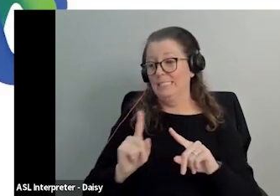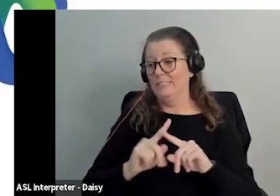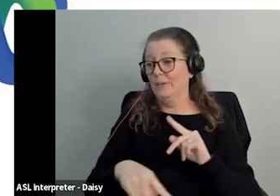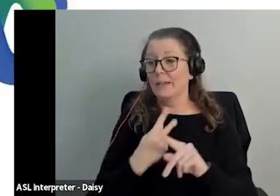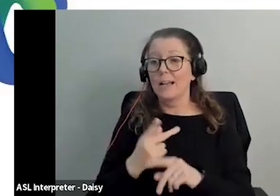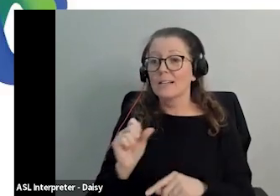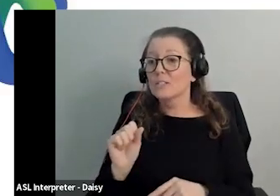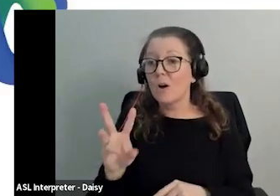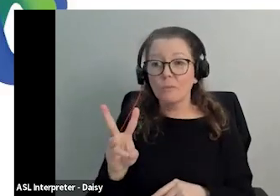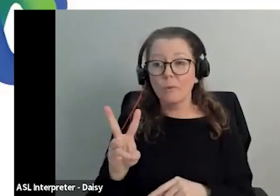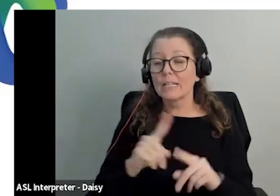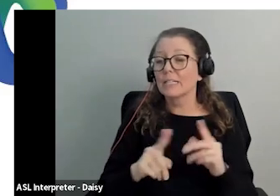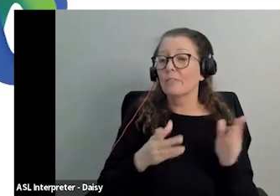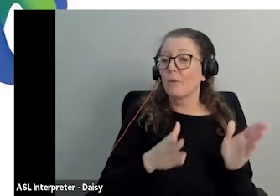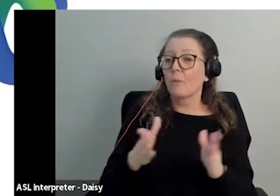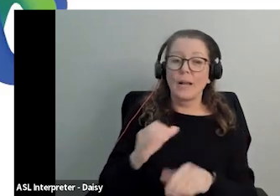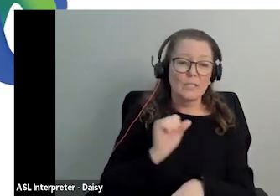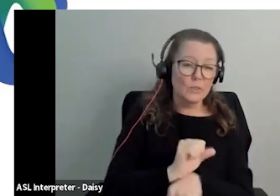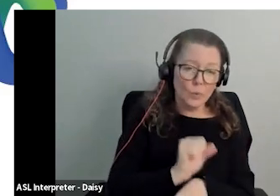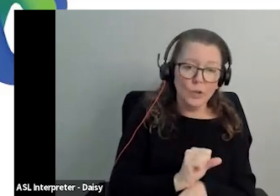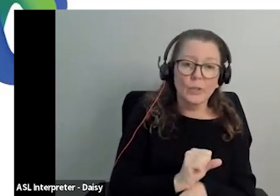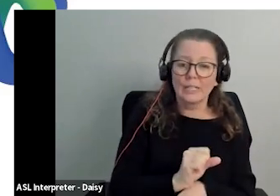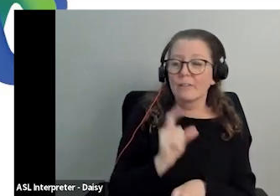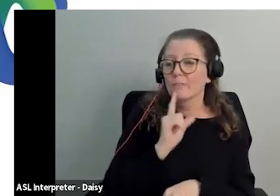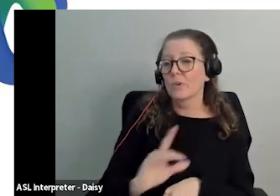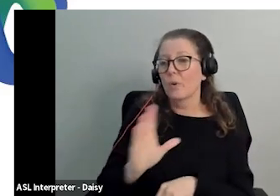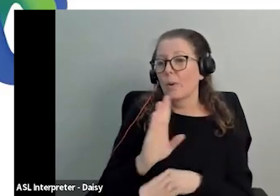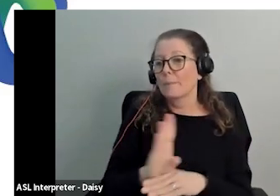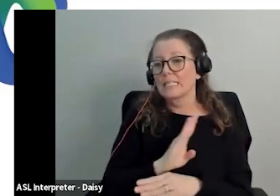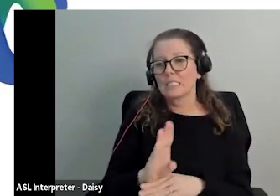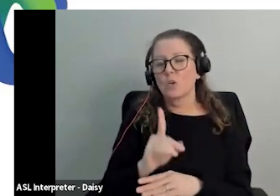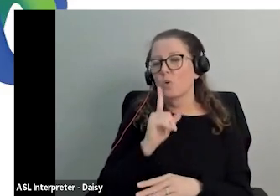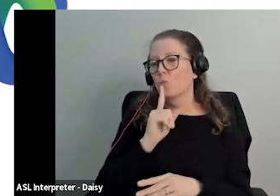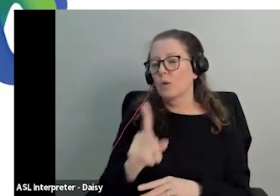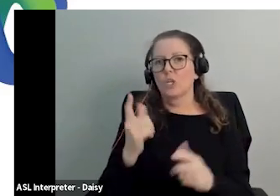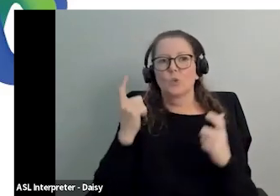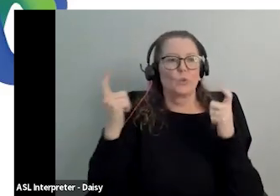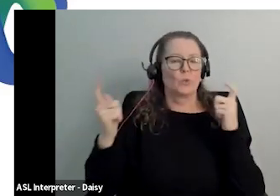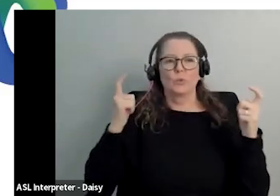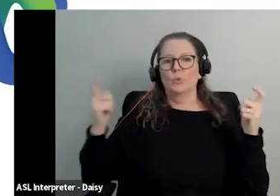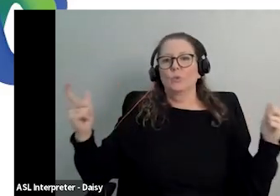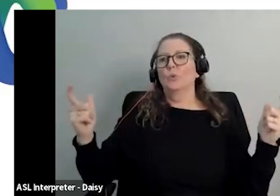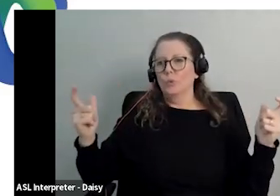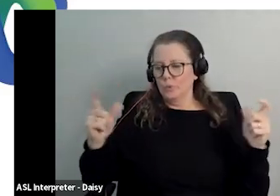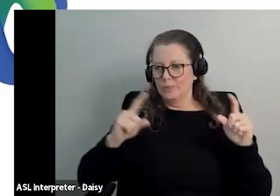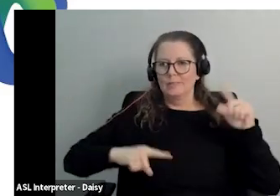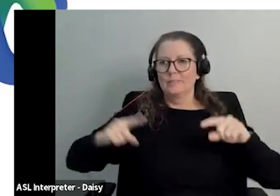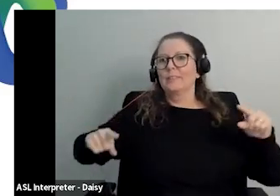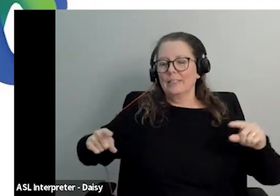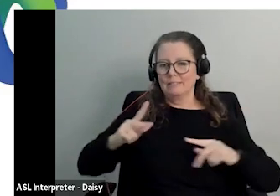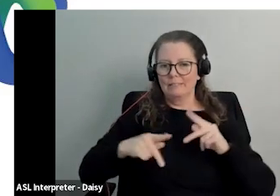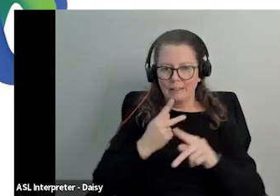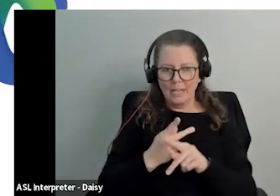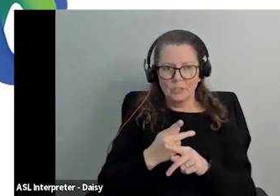you're using to conduct your business. And so it's a very vast landscape. And so when you're talking with your stakeholders,